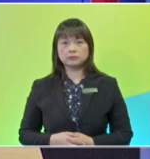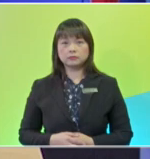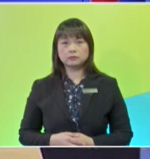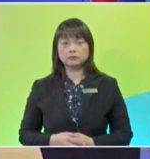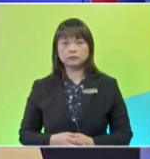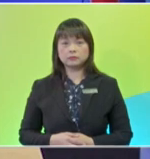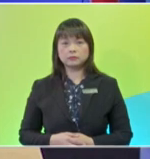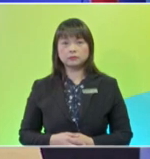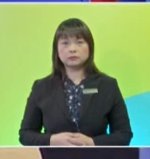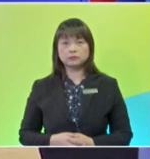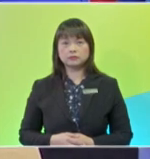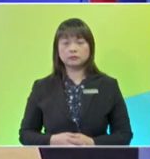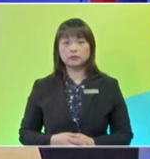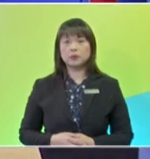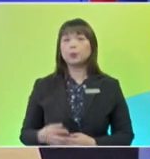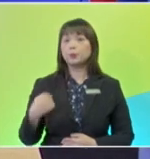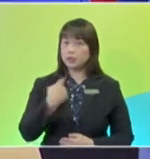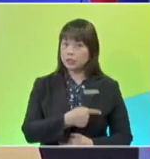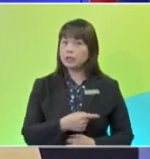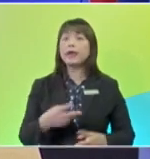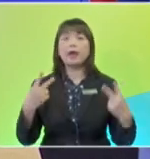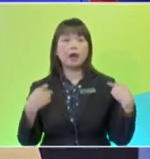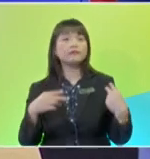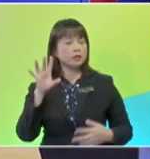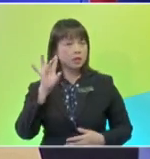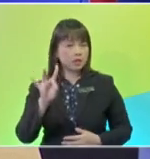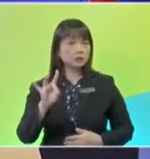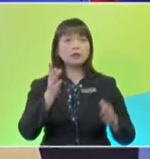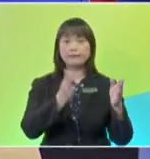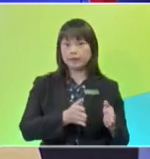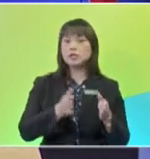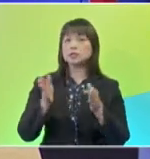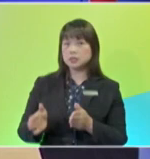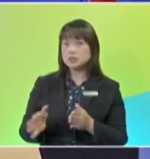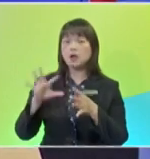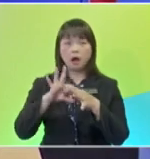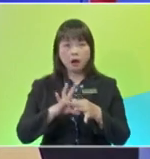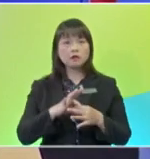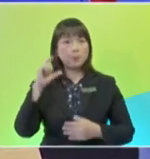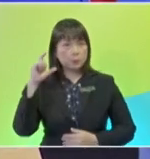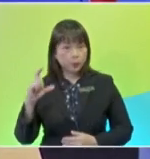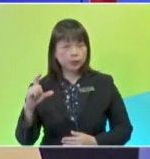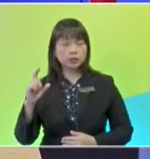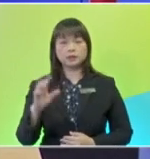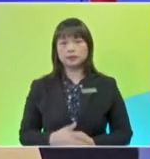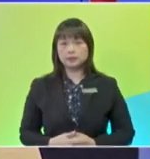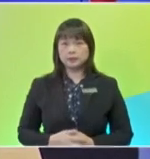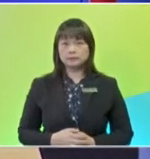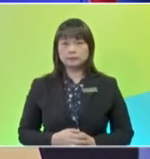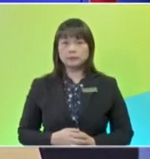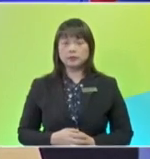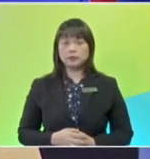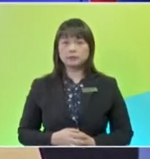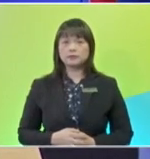have altogether 8 phases of the moon that we are going to look today. Okay. Okay, so the first one is called the new